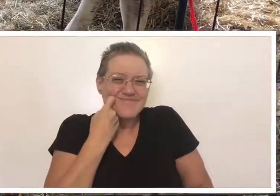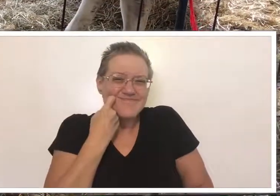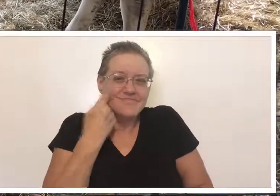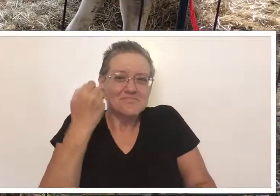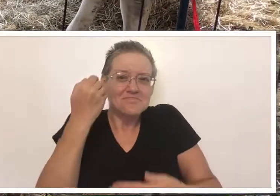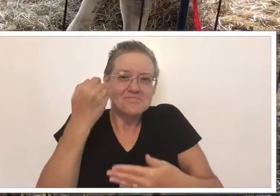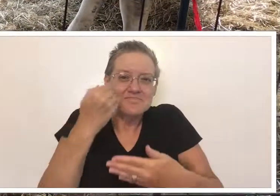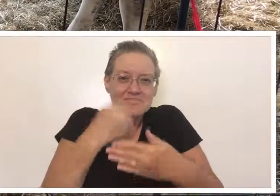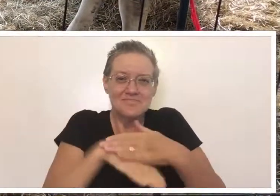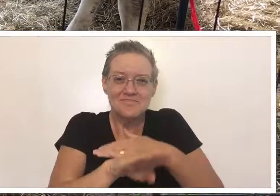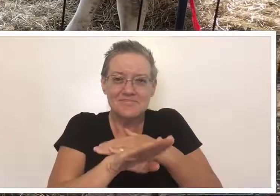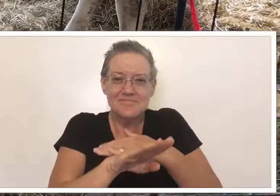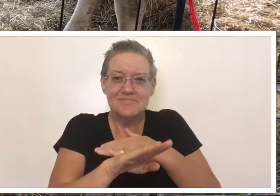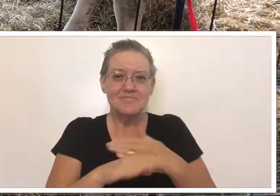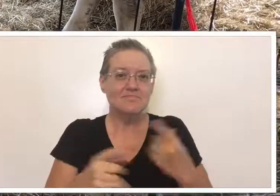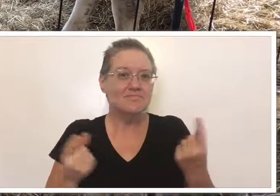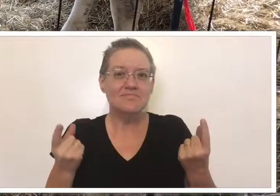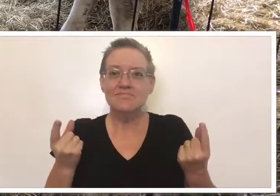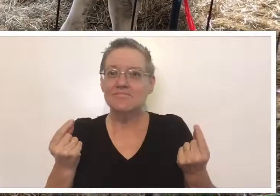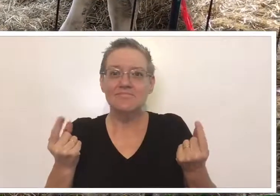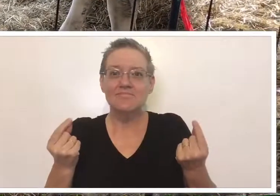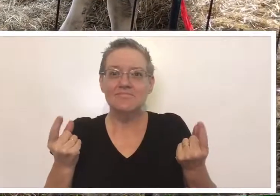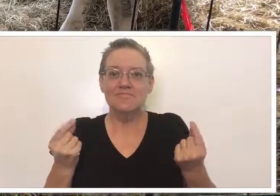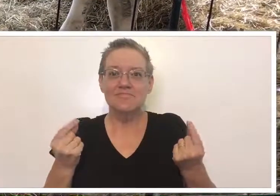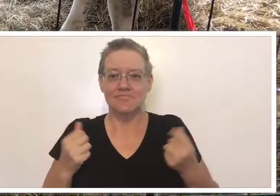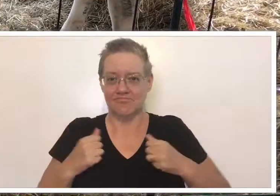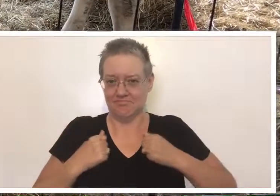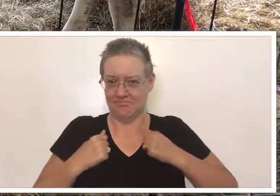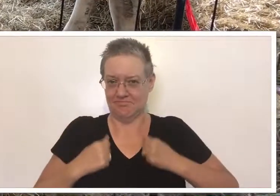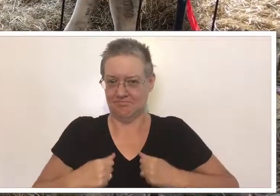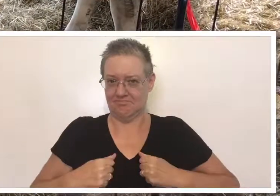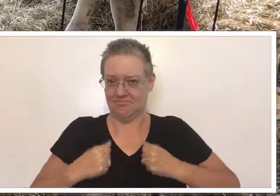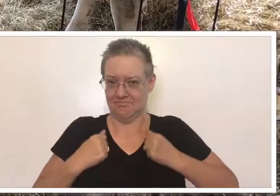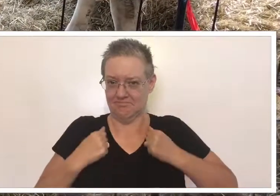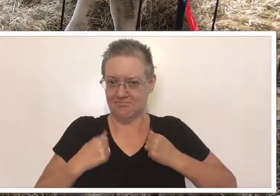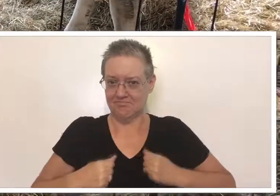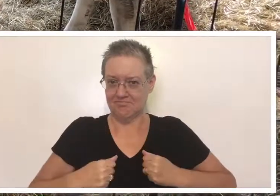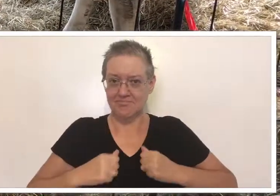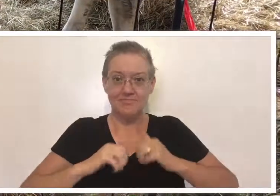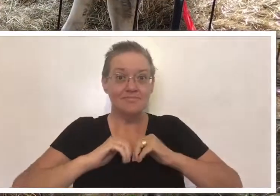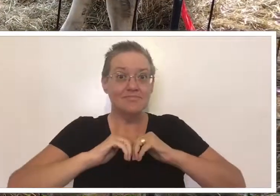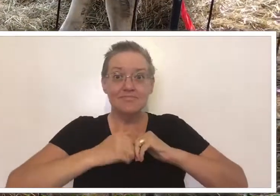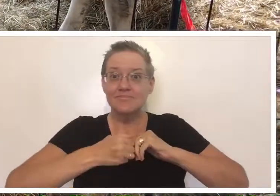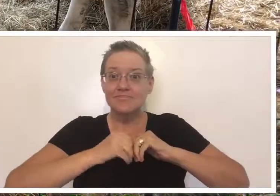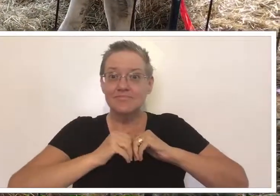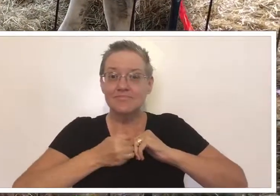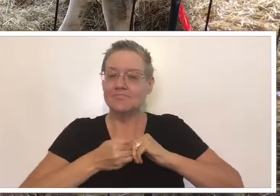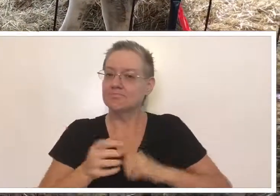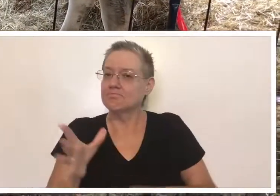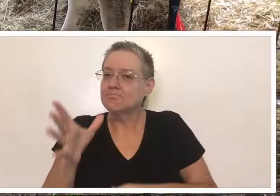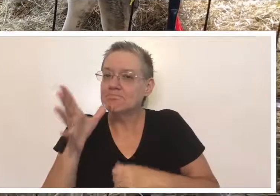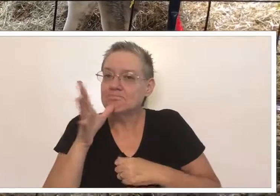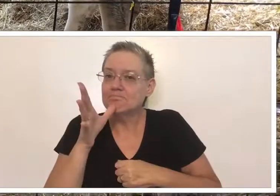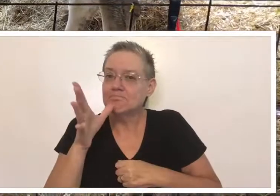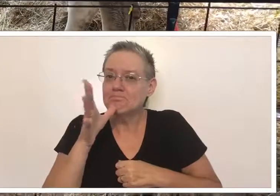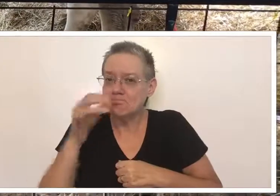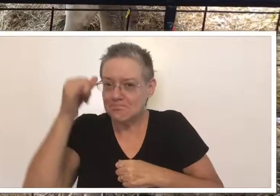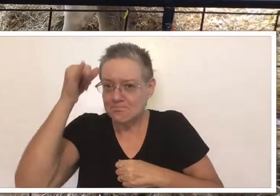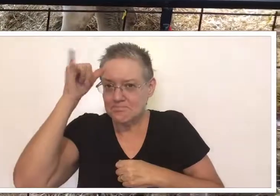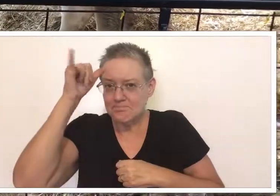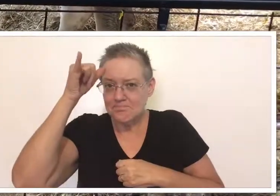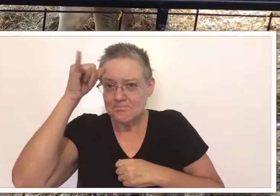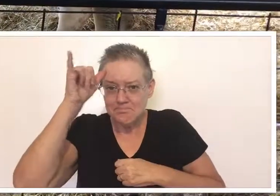This calf was just born. What's it doing? Having a bath.